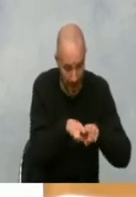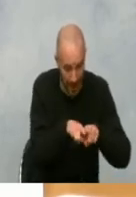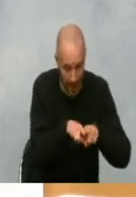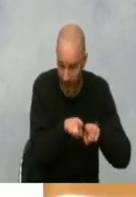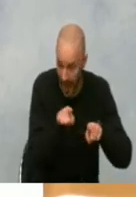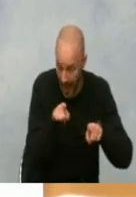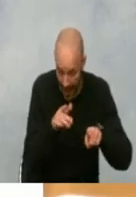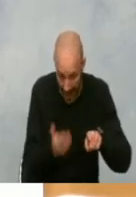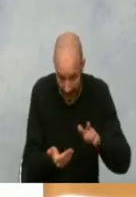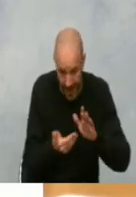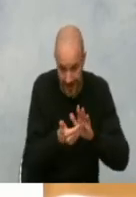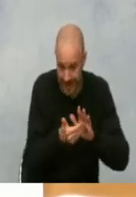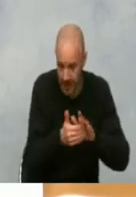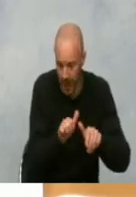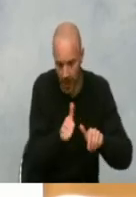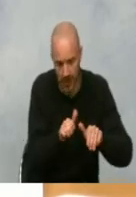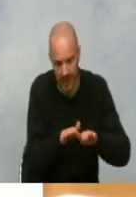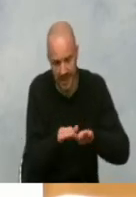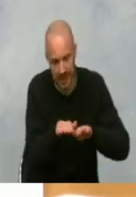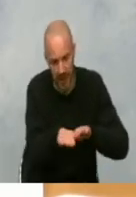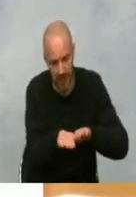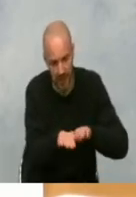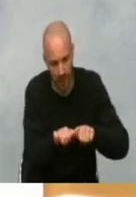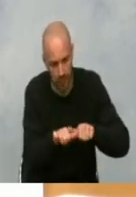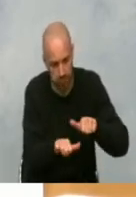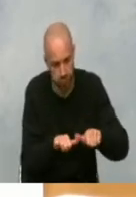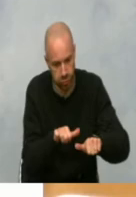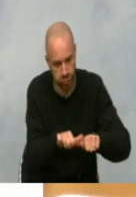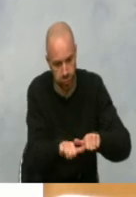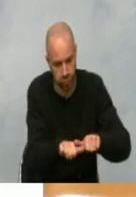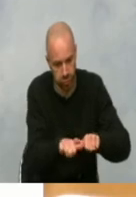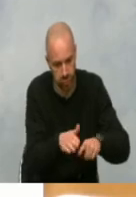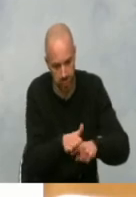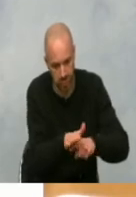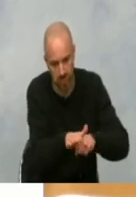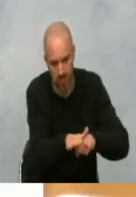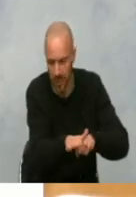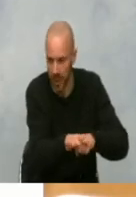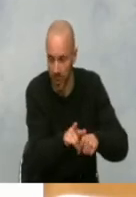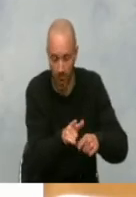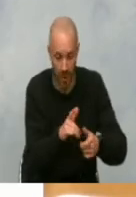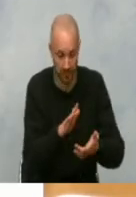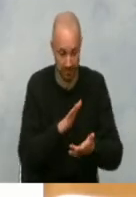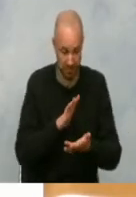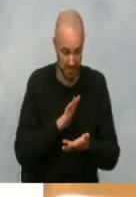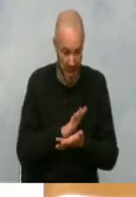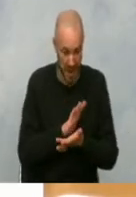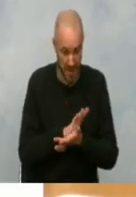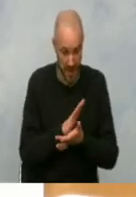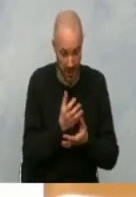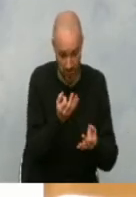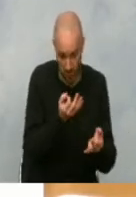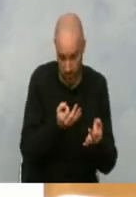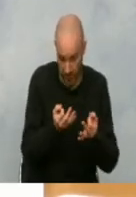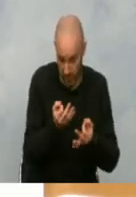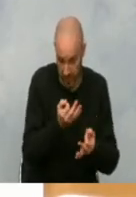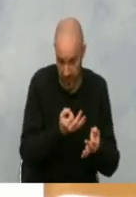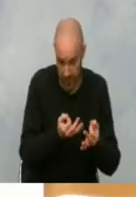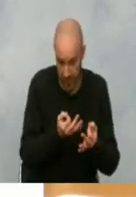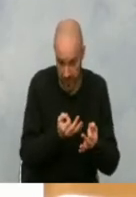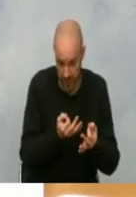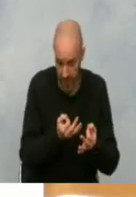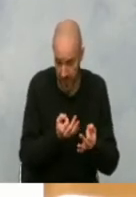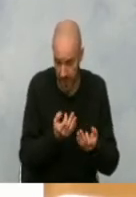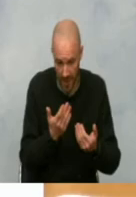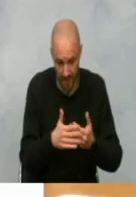taking this process forward. So I'm happy to take any questions, Provost, given the outline that you gave at the beginning